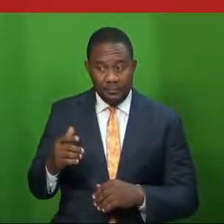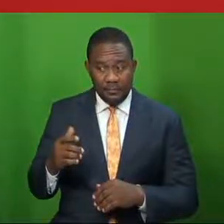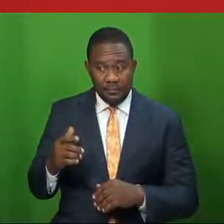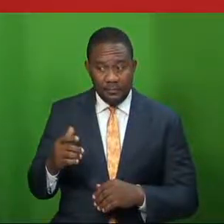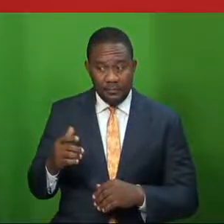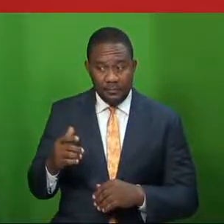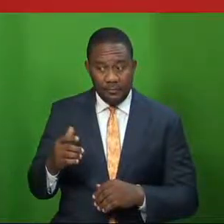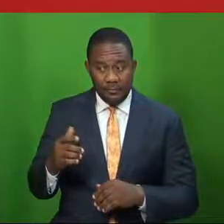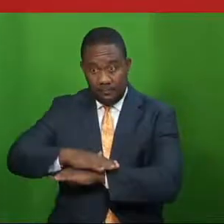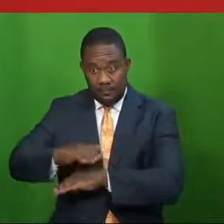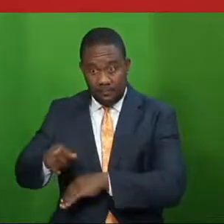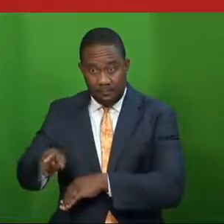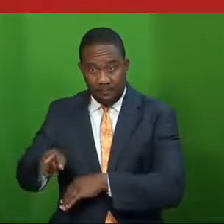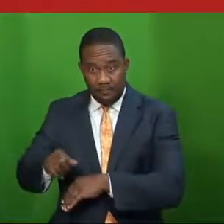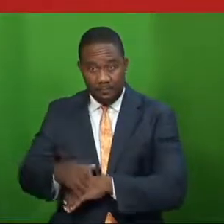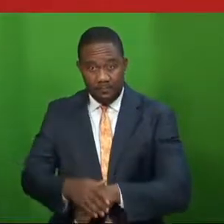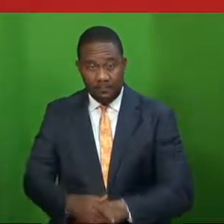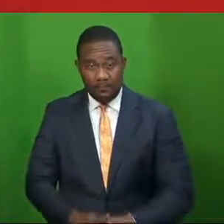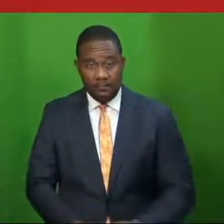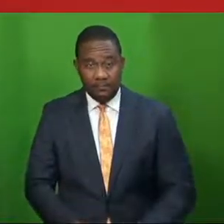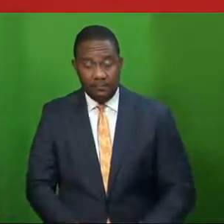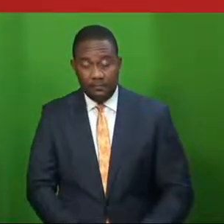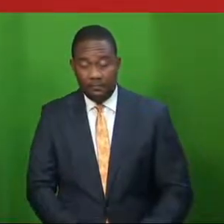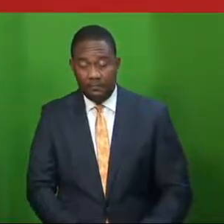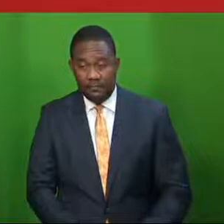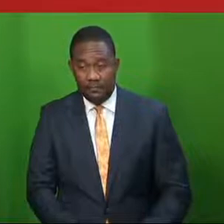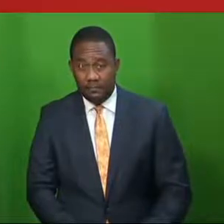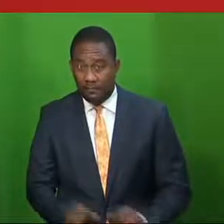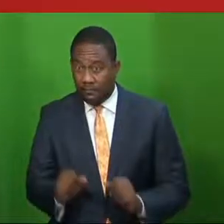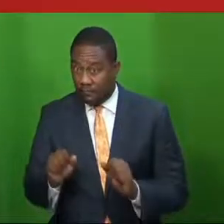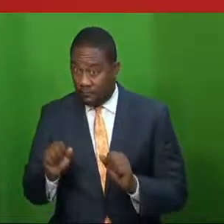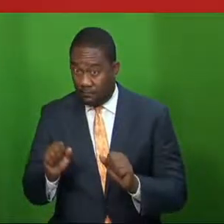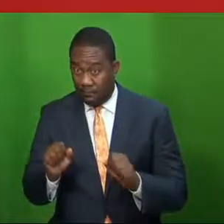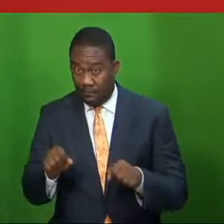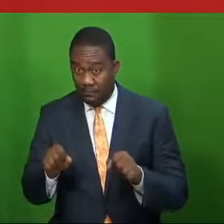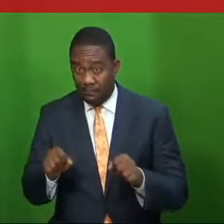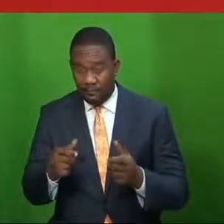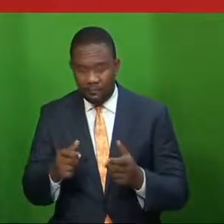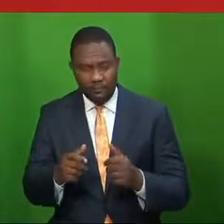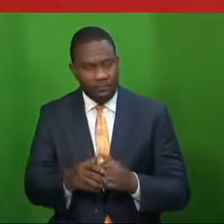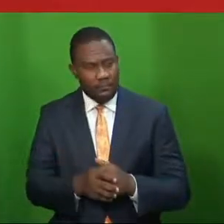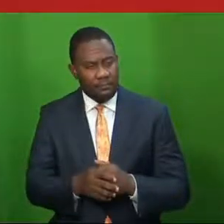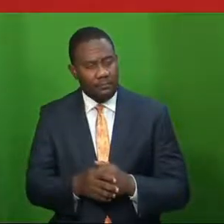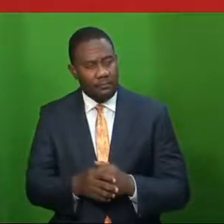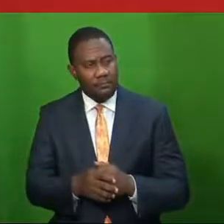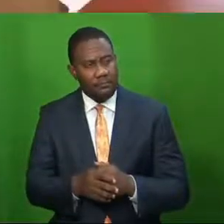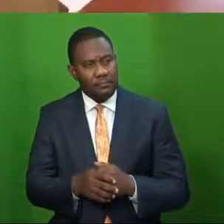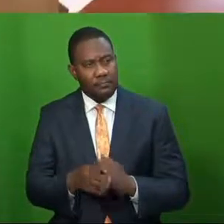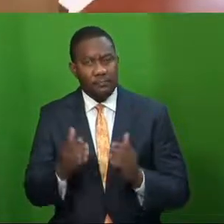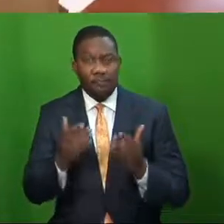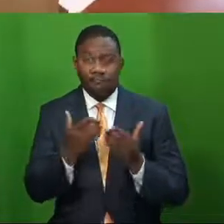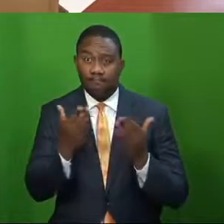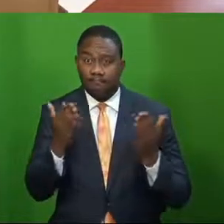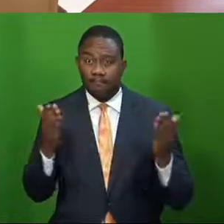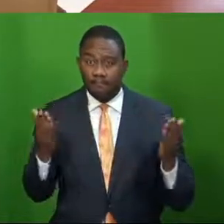it appears, because the impression is that the membership of this House is 227.